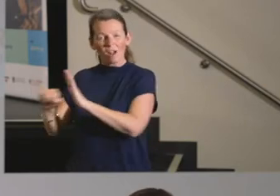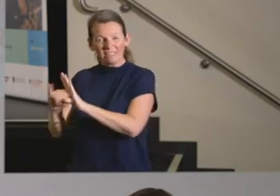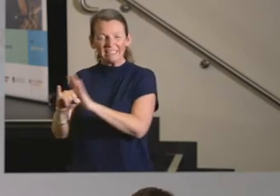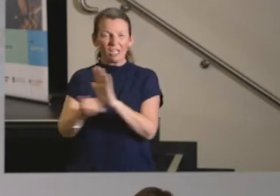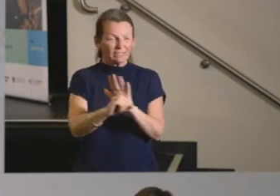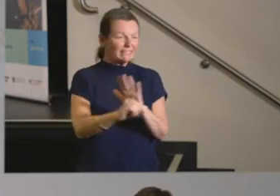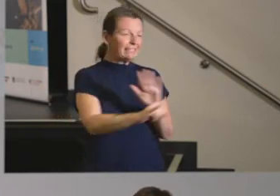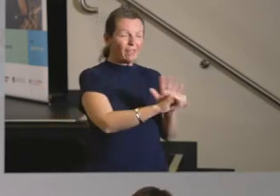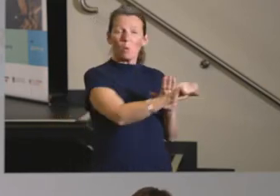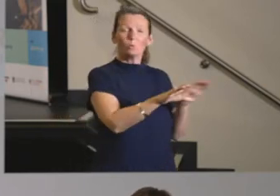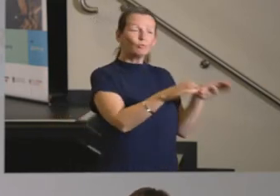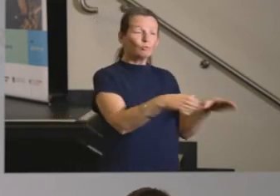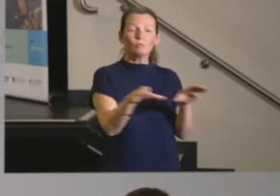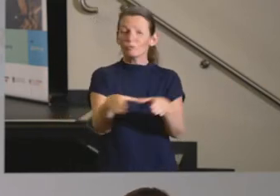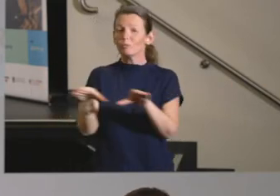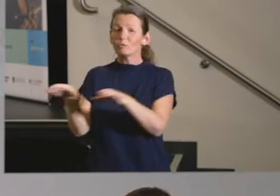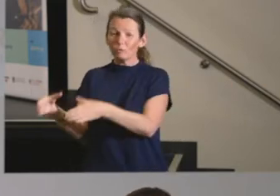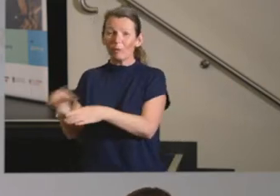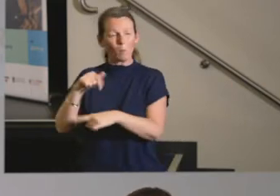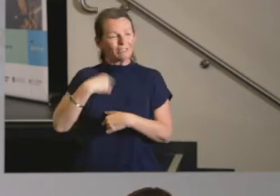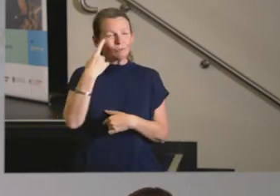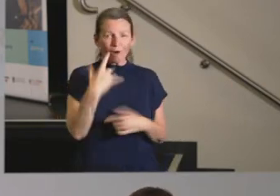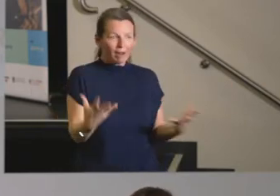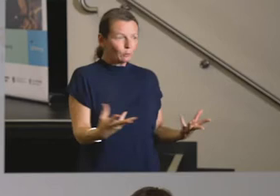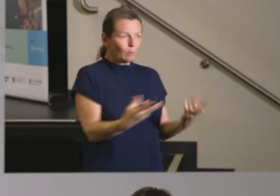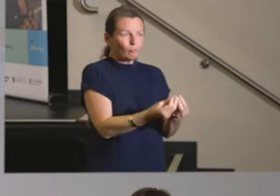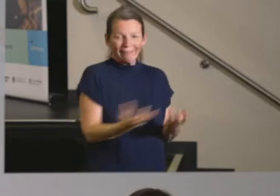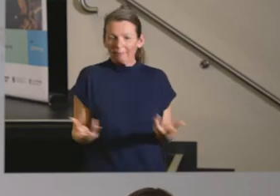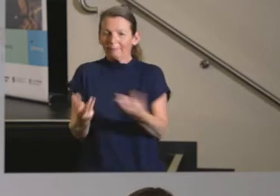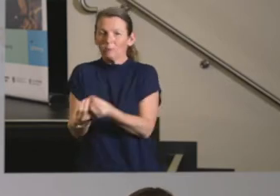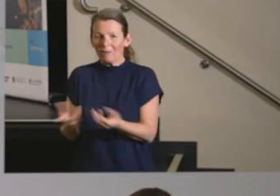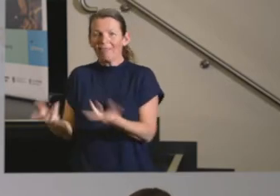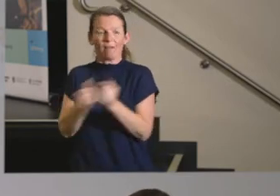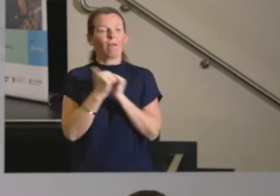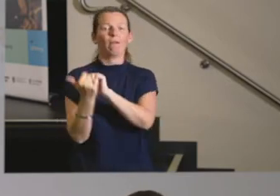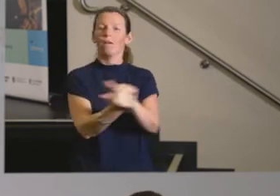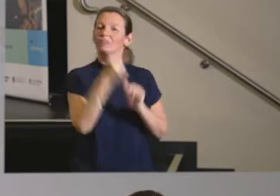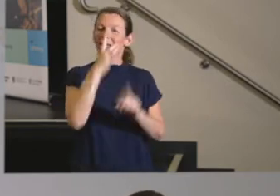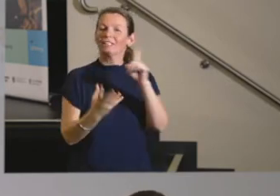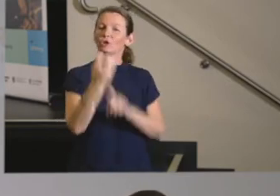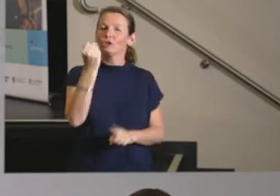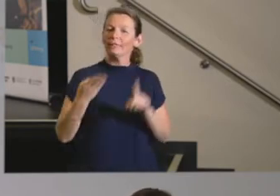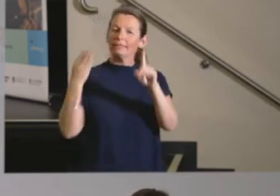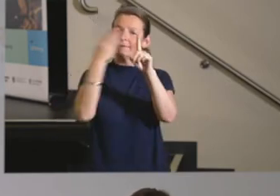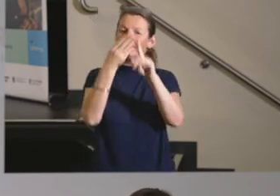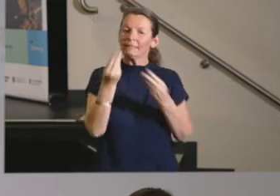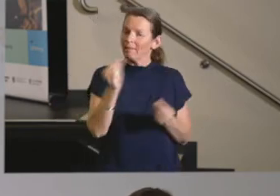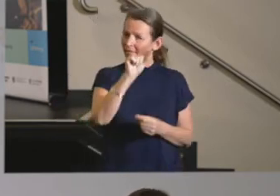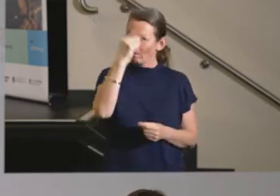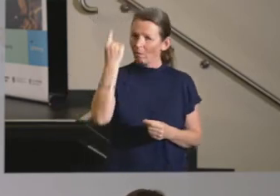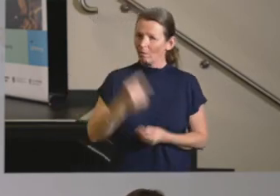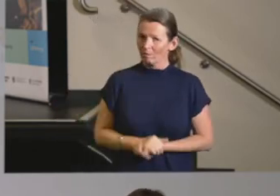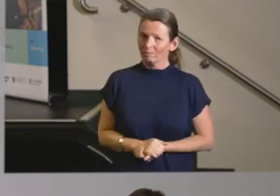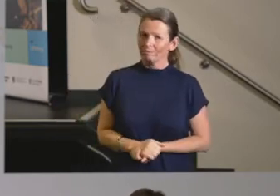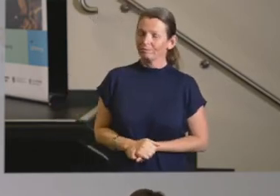different groups that we're trying to bring together with different identities in order to achieve some of these goals.